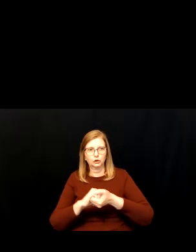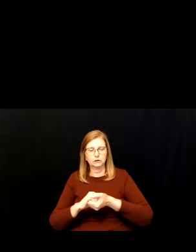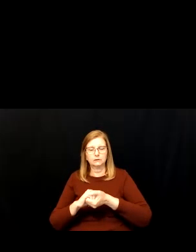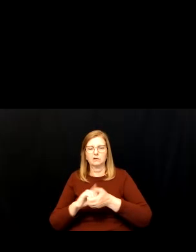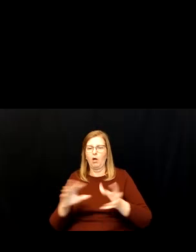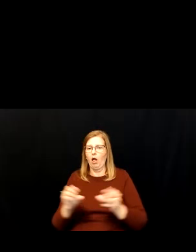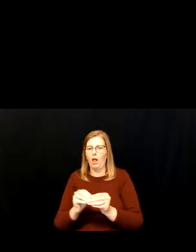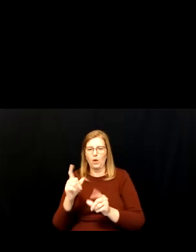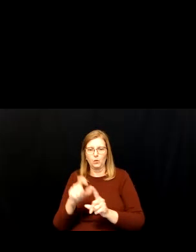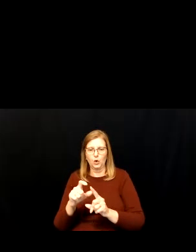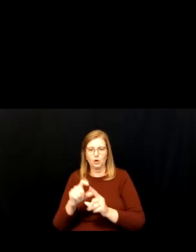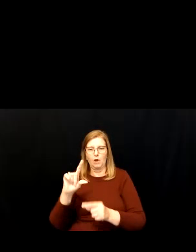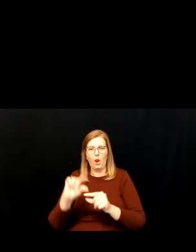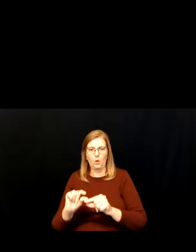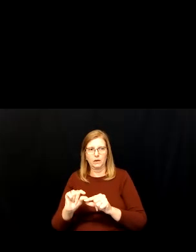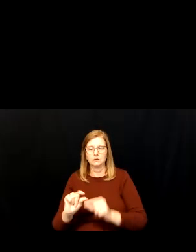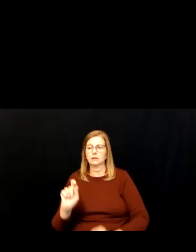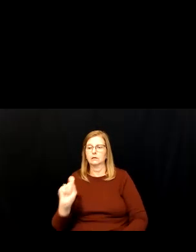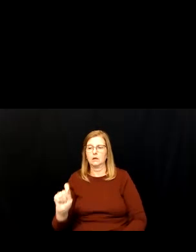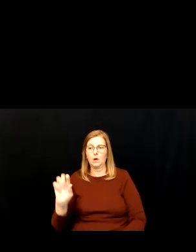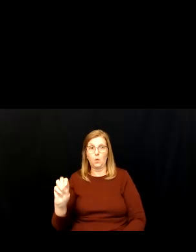www.transitioncoalition, all one word, lowercase,